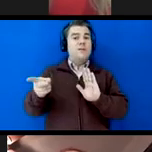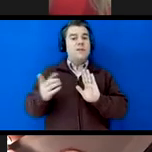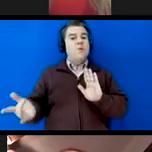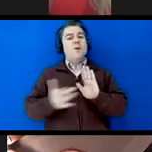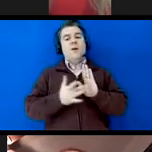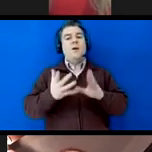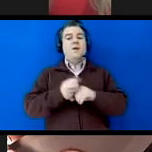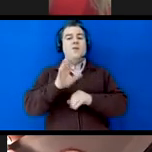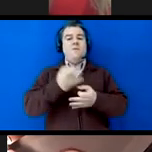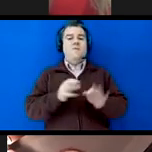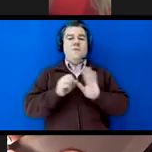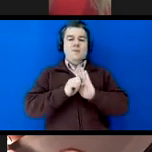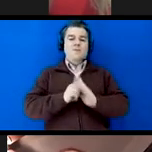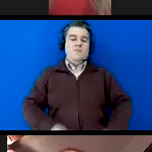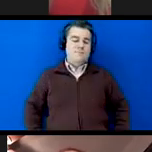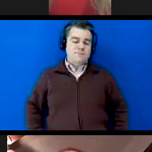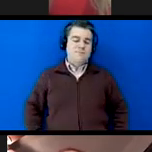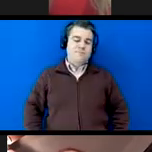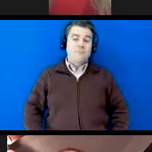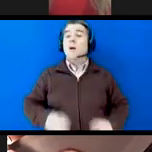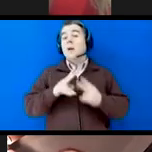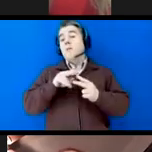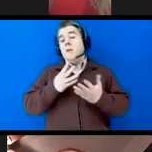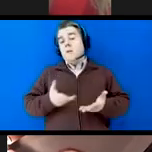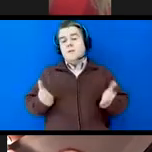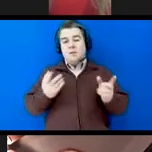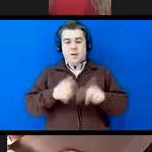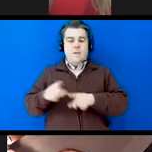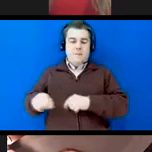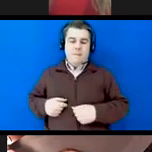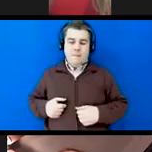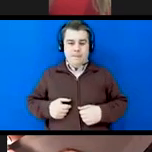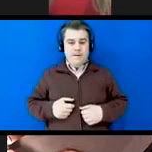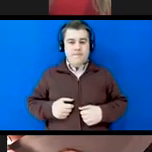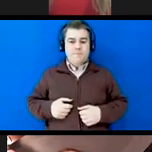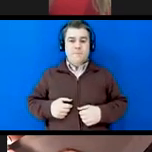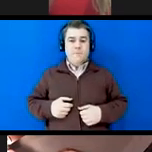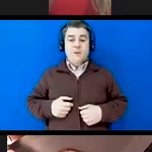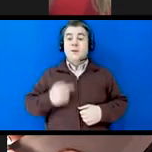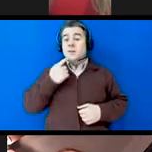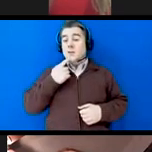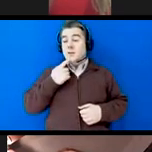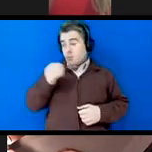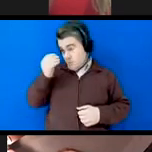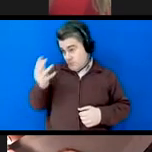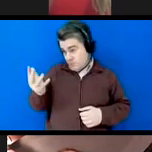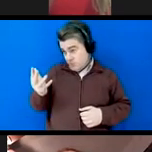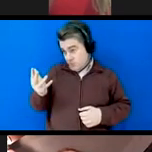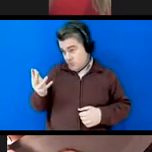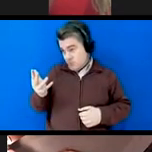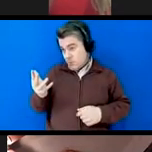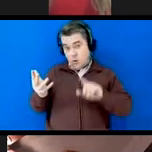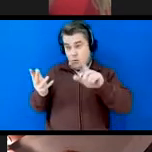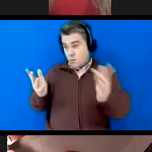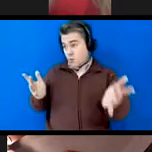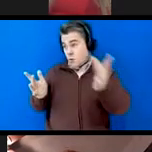Your Free Sample. And a couple things will happen when that happens. As you can see, they're notified that they will be contacted,